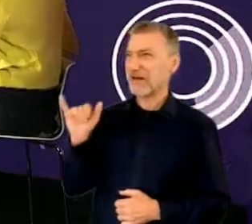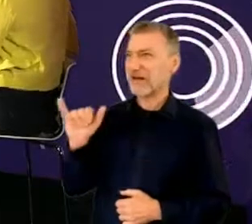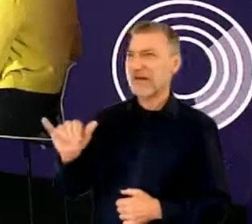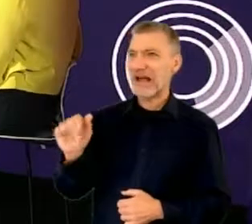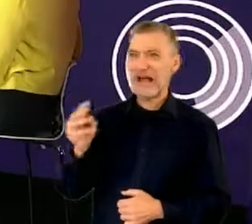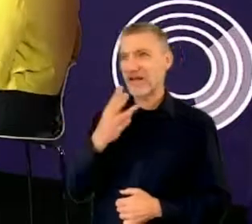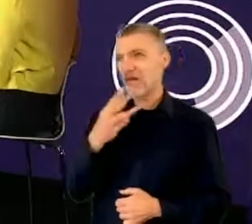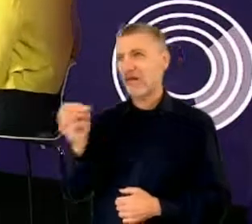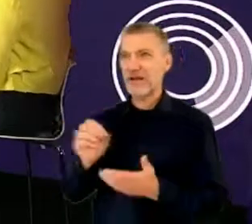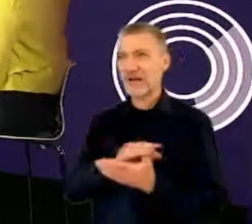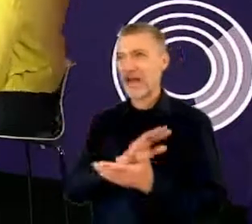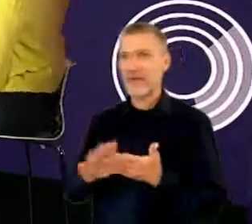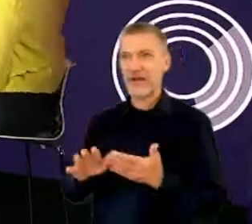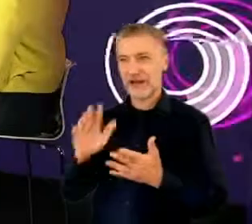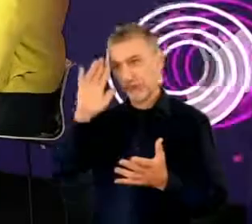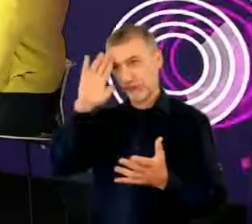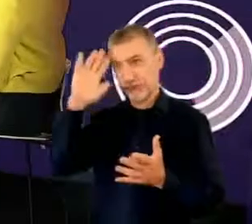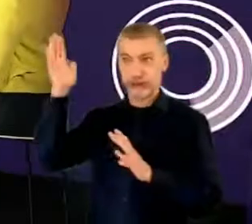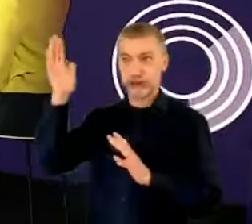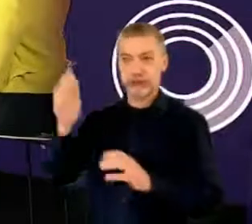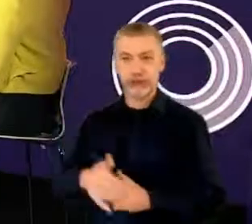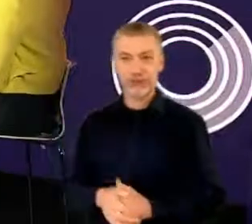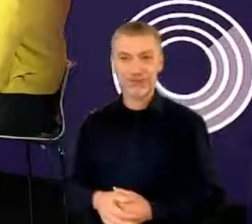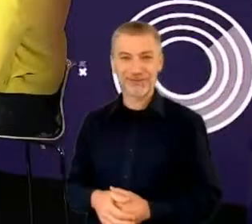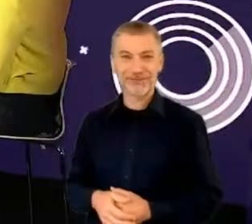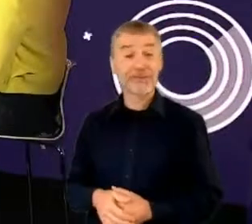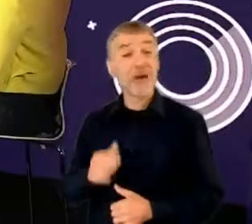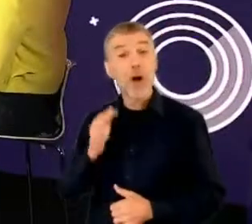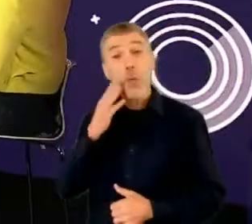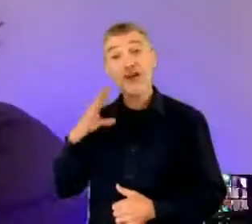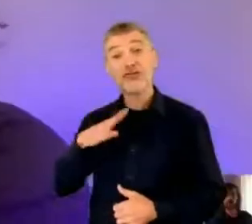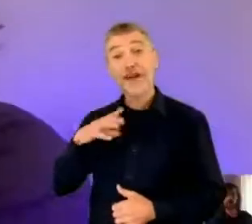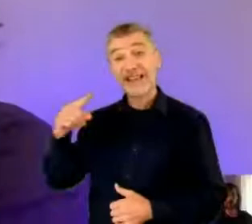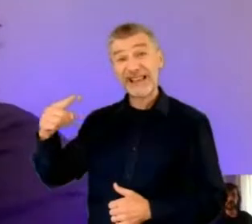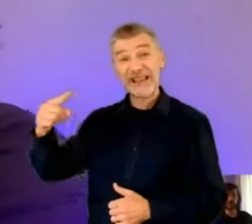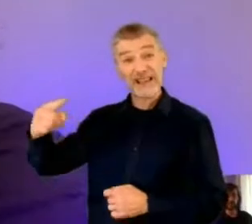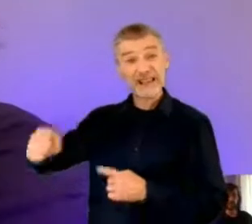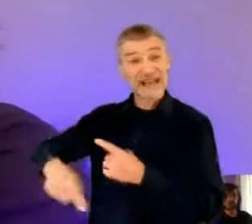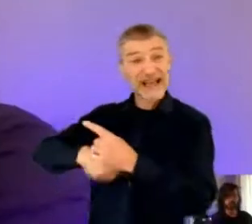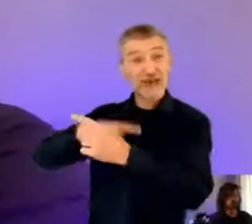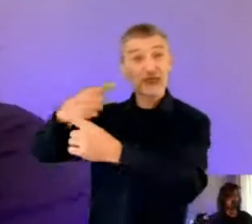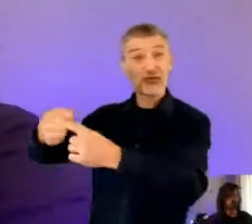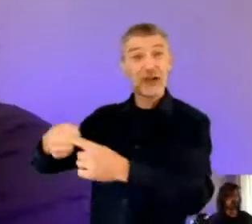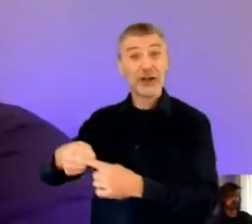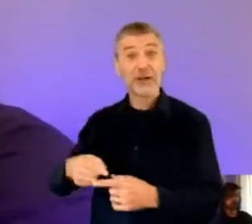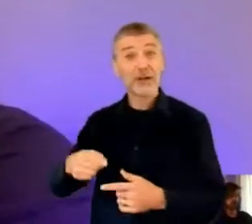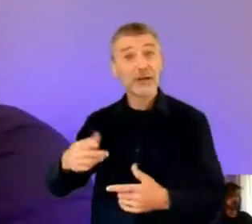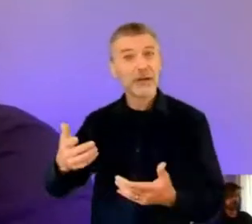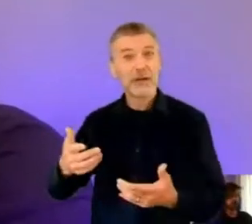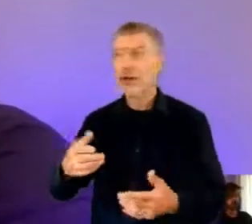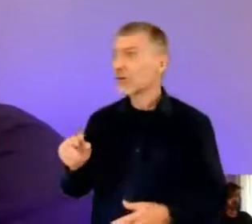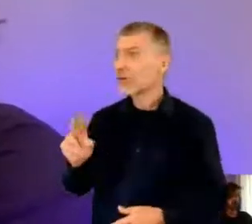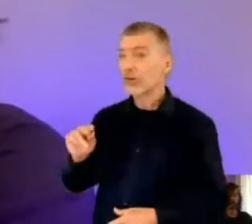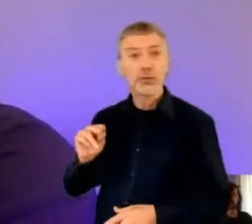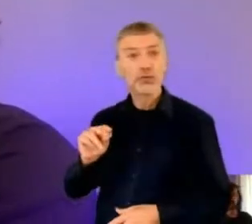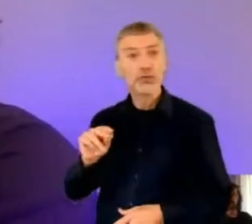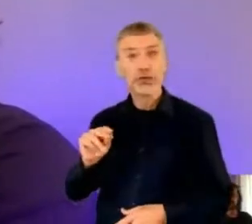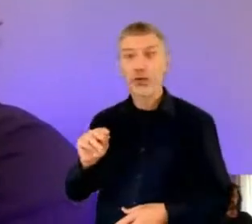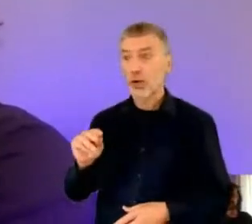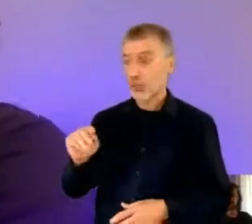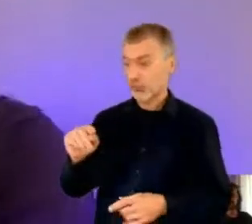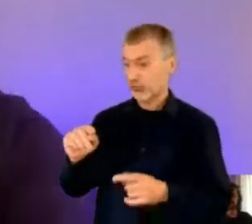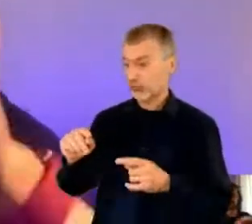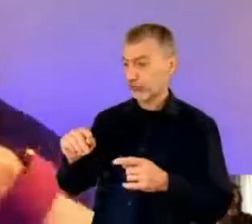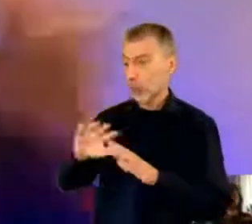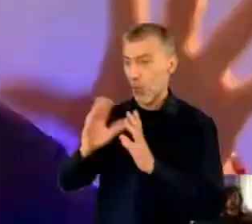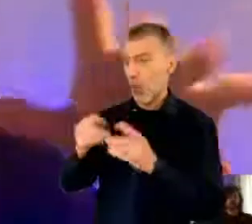mind. That'll be ready in what, a year or so? Oh, no. The record is coming in, you know, in a few months'